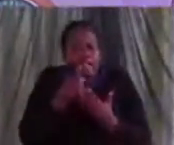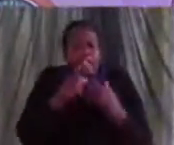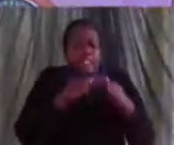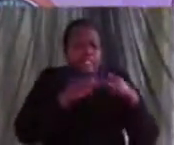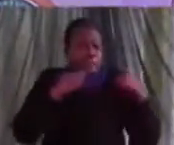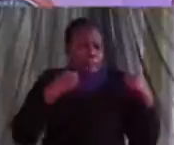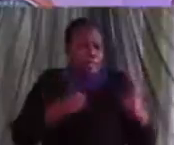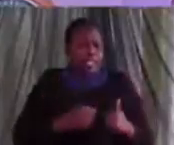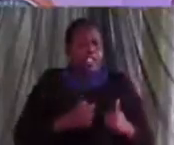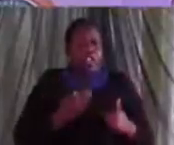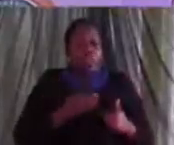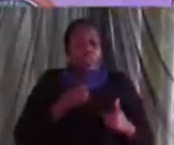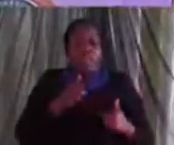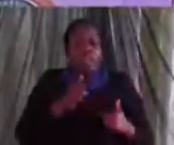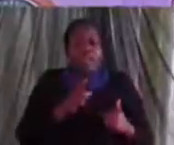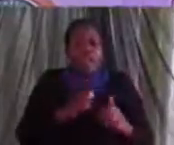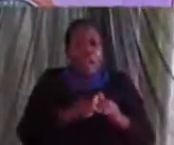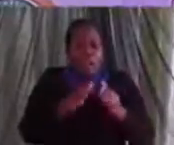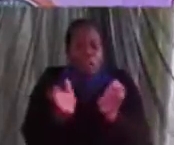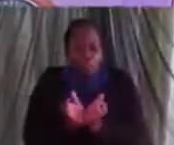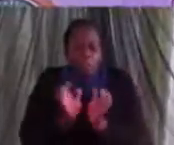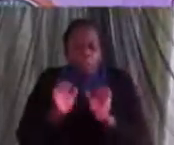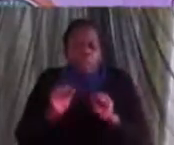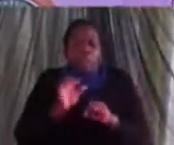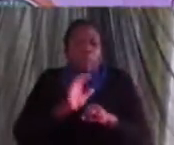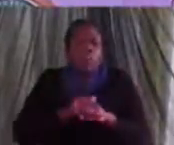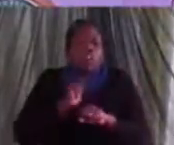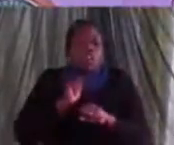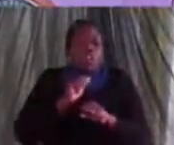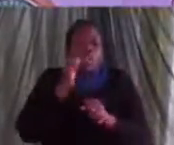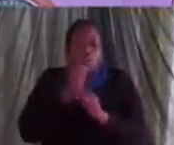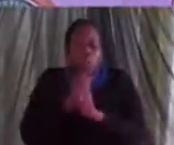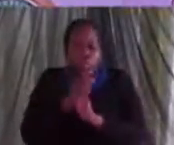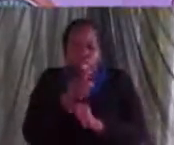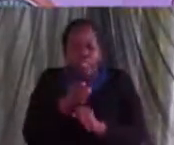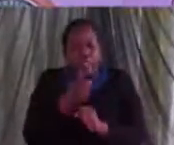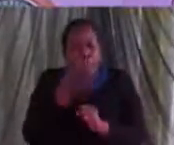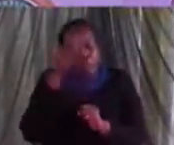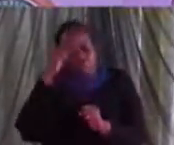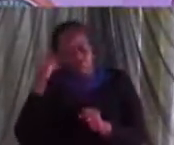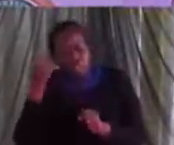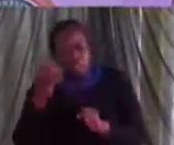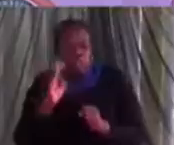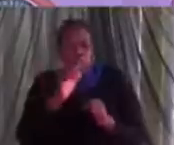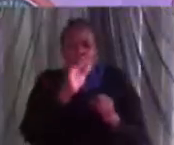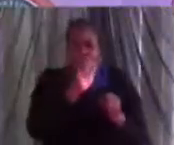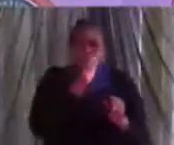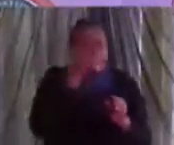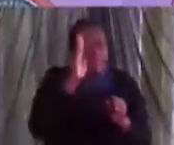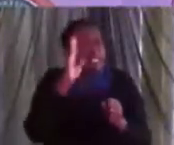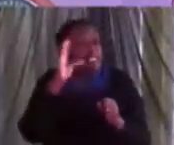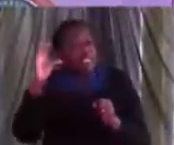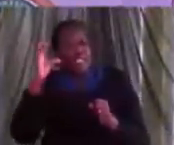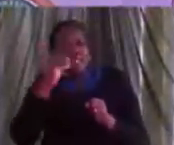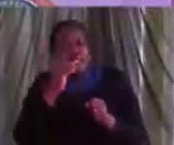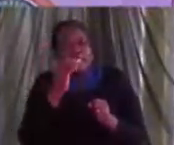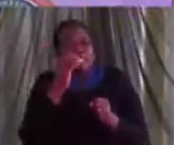group which we can call and tell them, we do this because of A, B, C, D, and E. If Kenya grows, we all